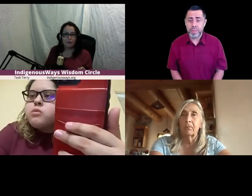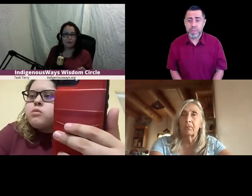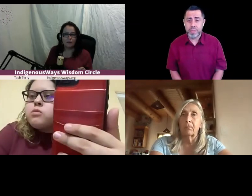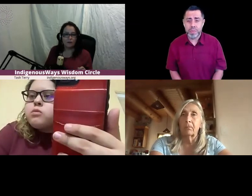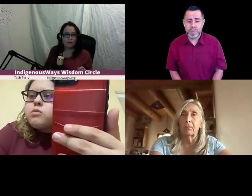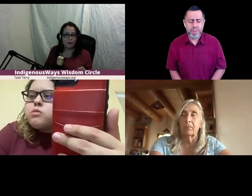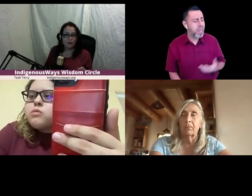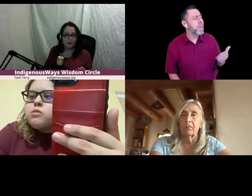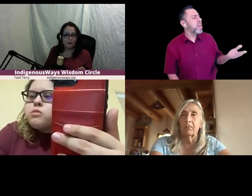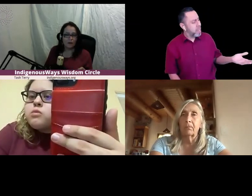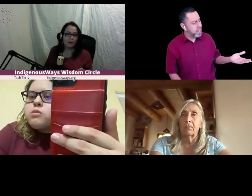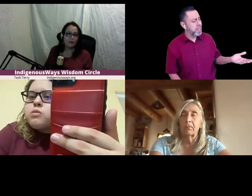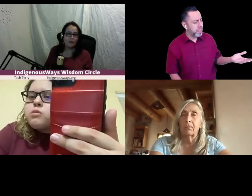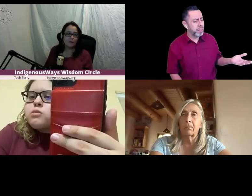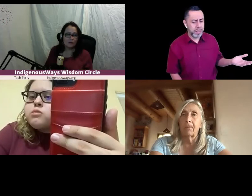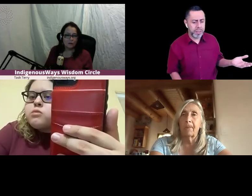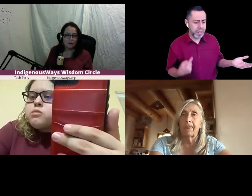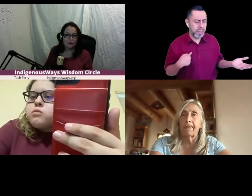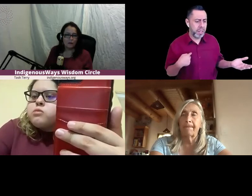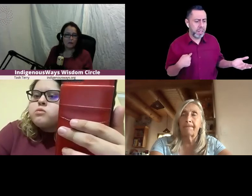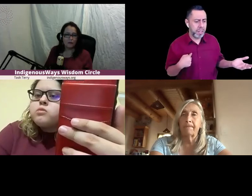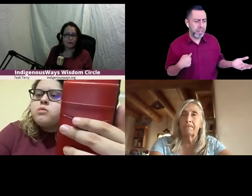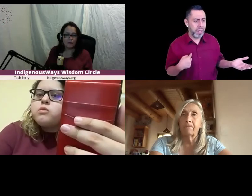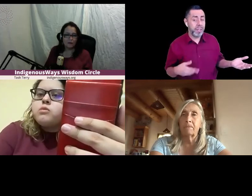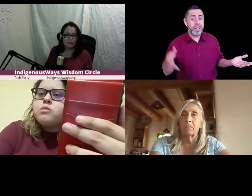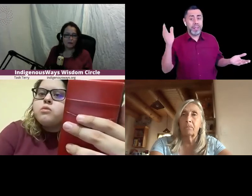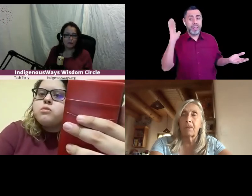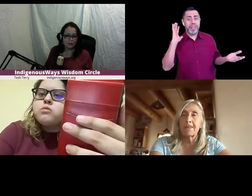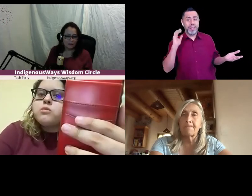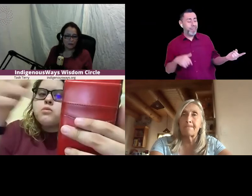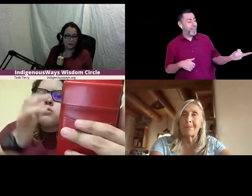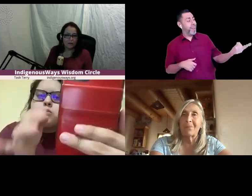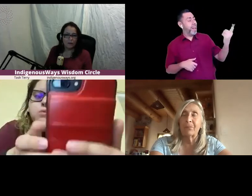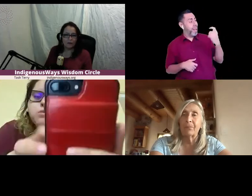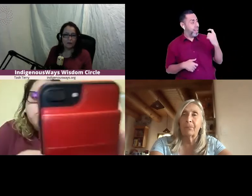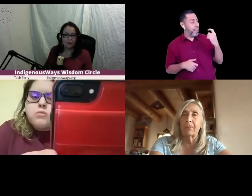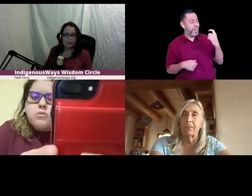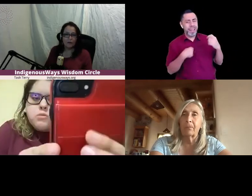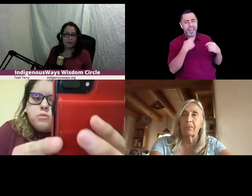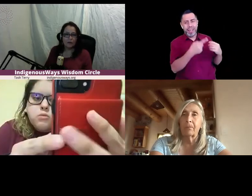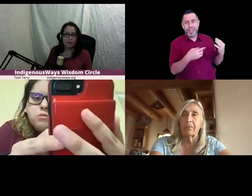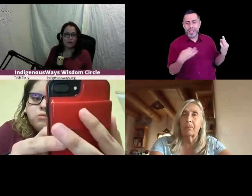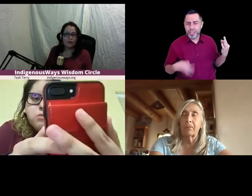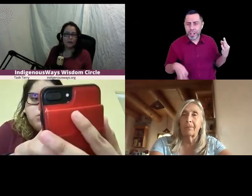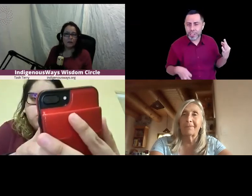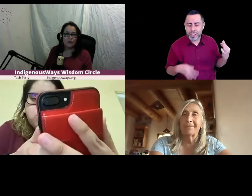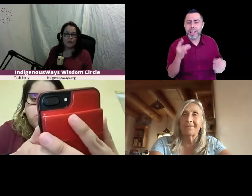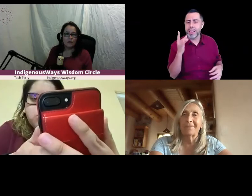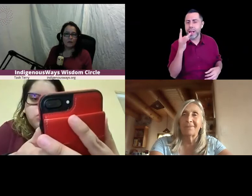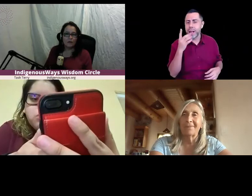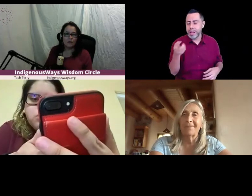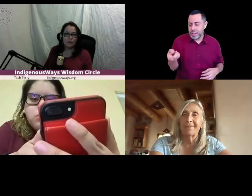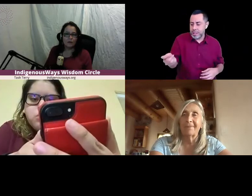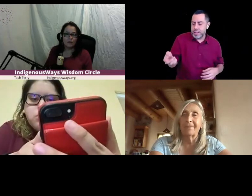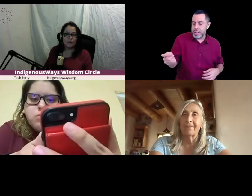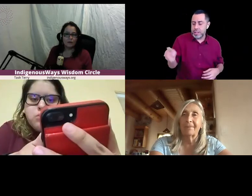Yeah, so I had, when I was asked that, I had told Taj, flashlights are real popular. Beanies would